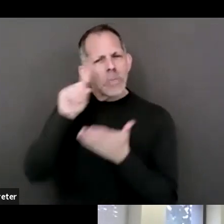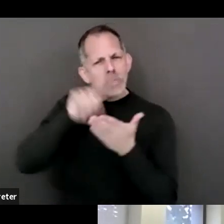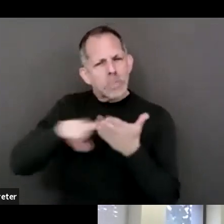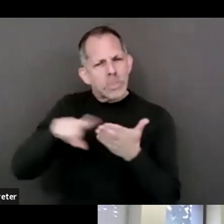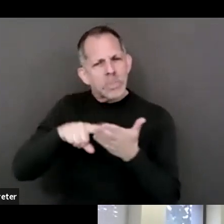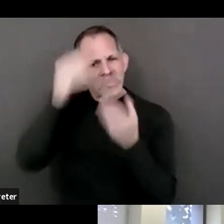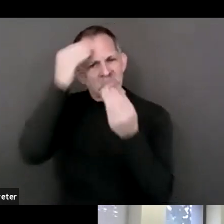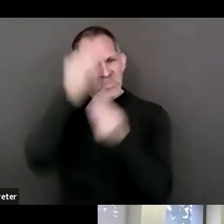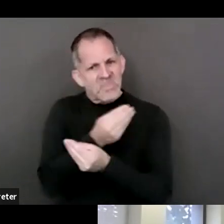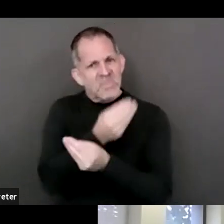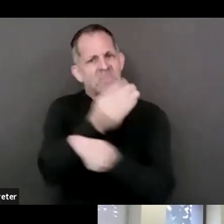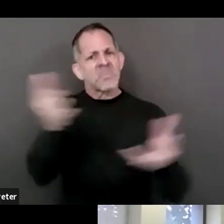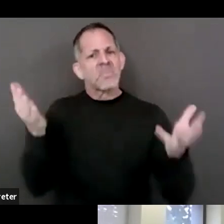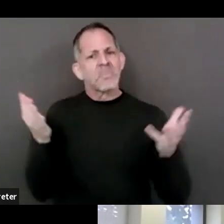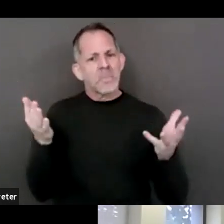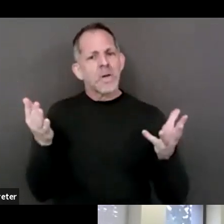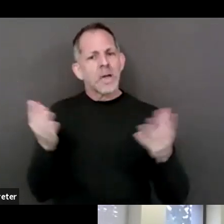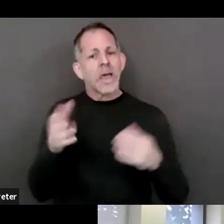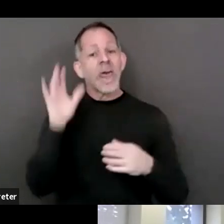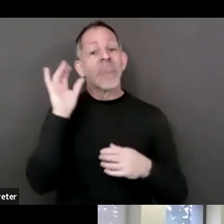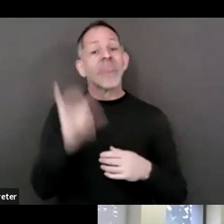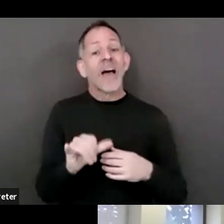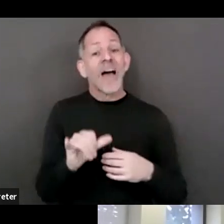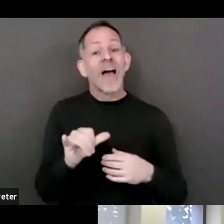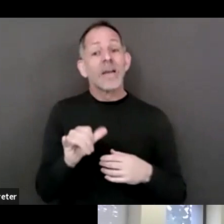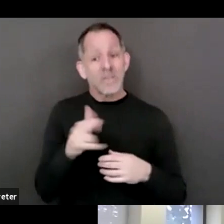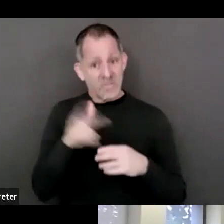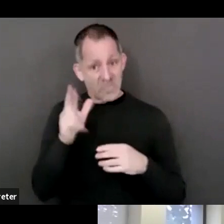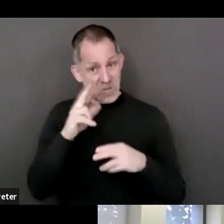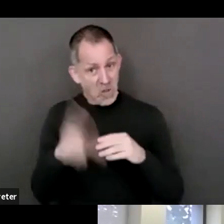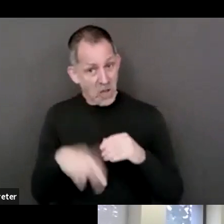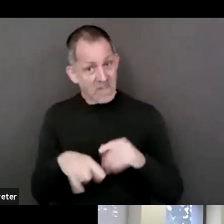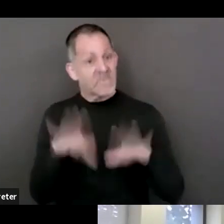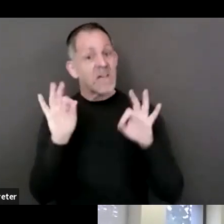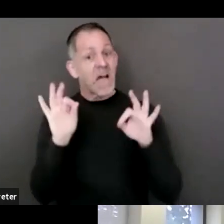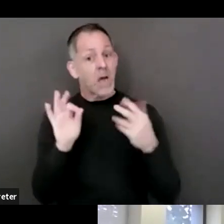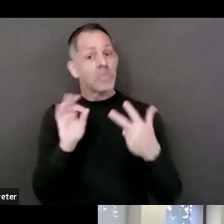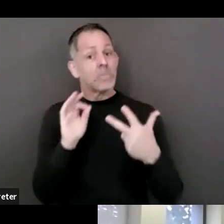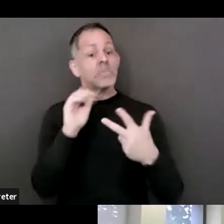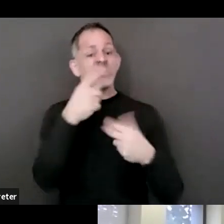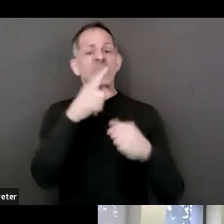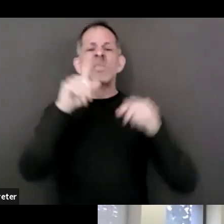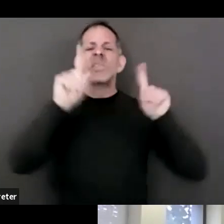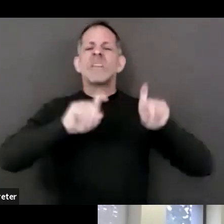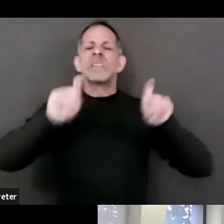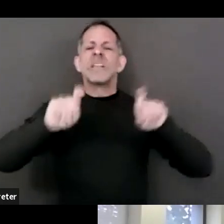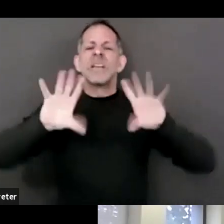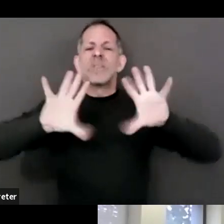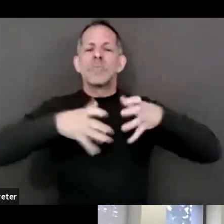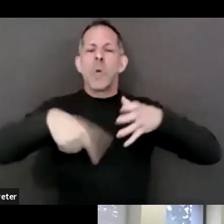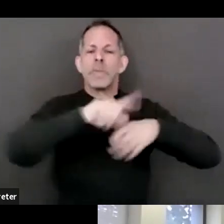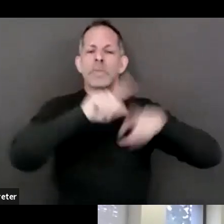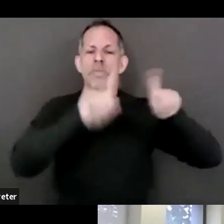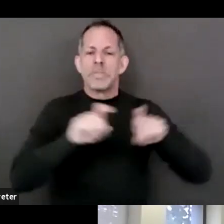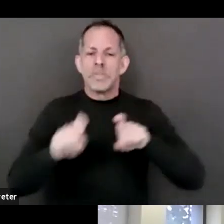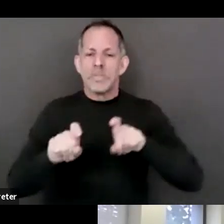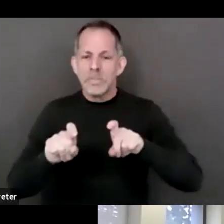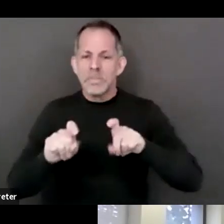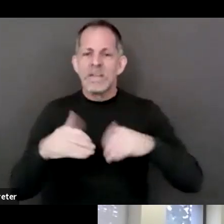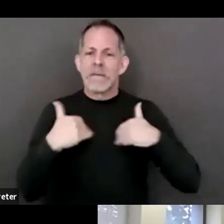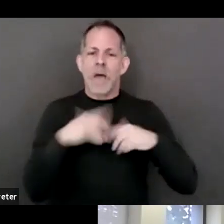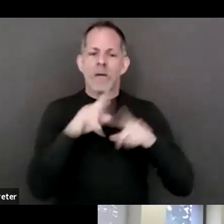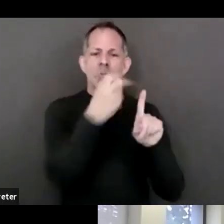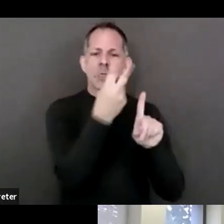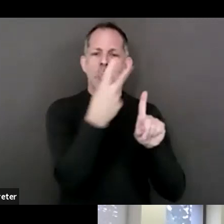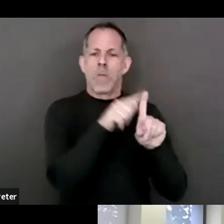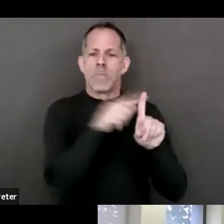of their phase 3 clinical trial in adolescents, I think ages 12 and up, had